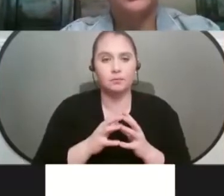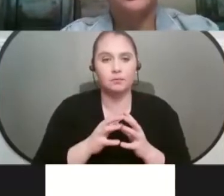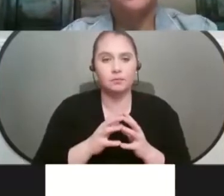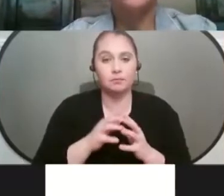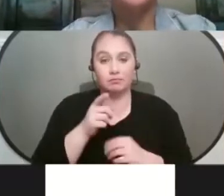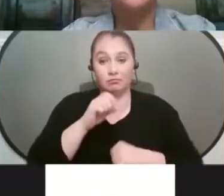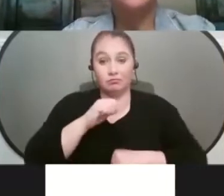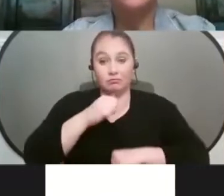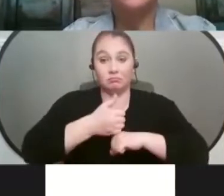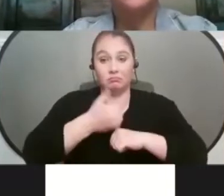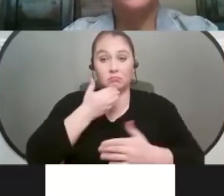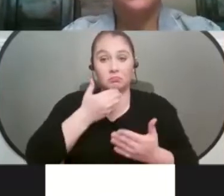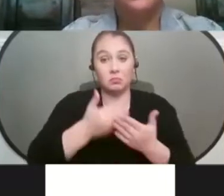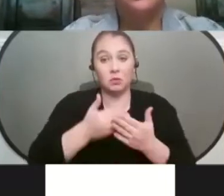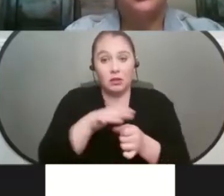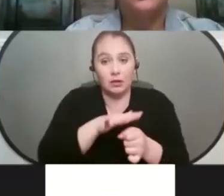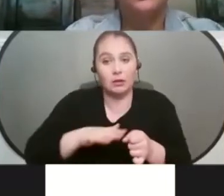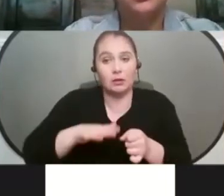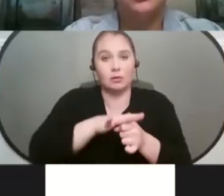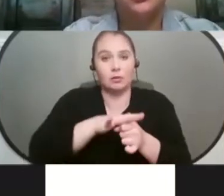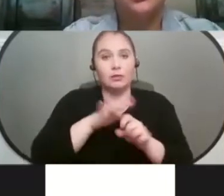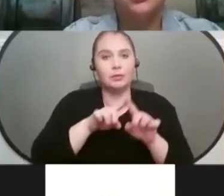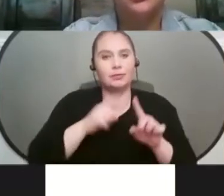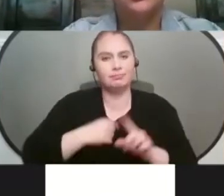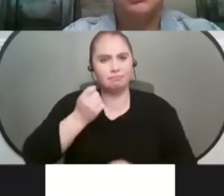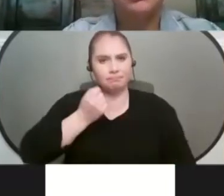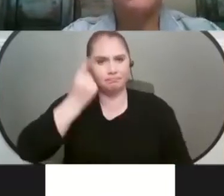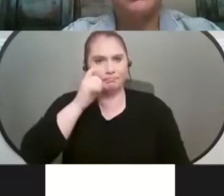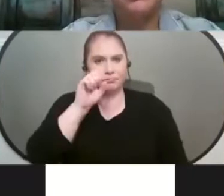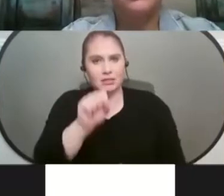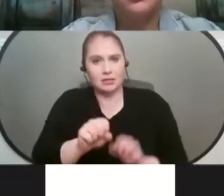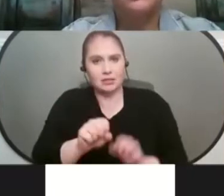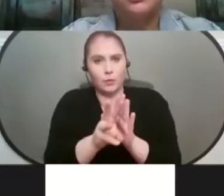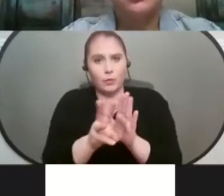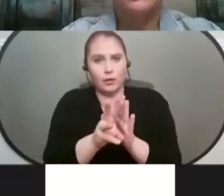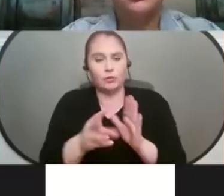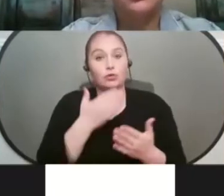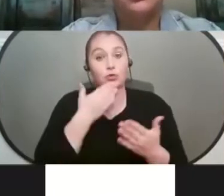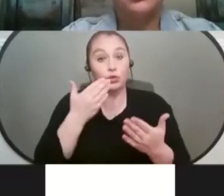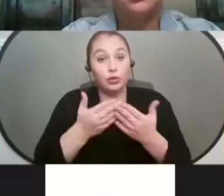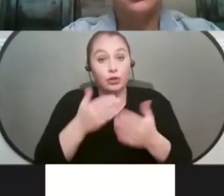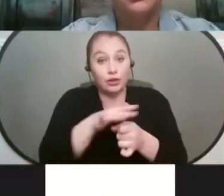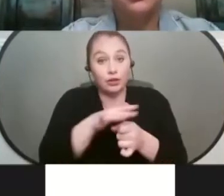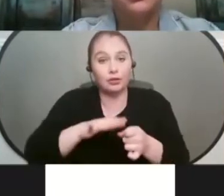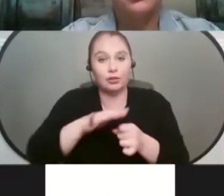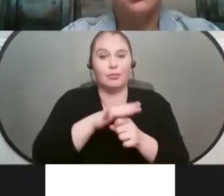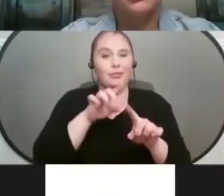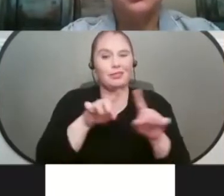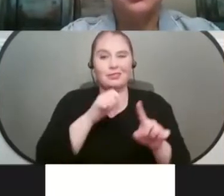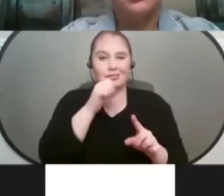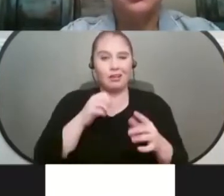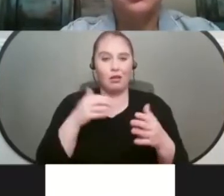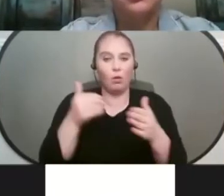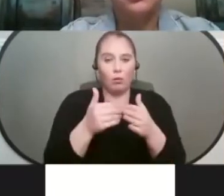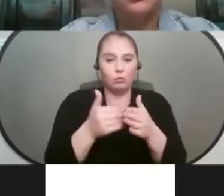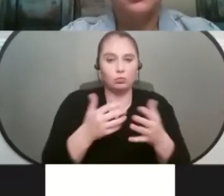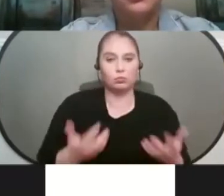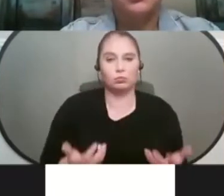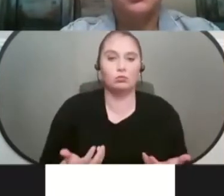community that it serves. And like I said, South Waco too, they're, they're not close. You know, I